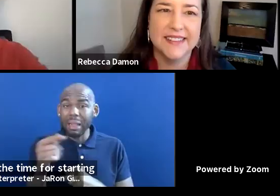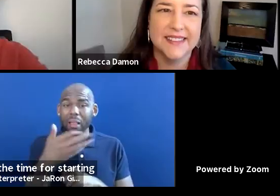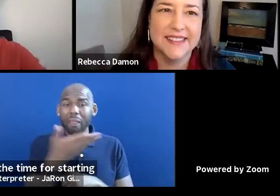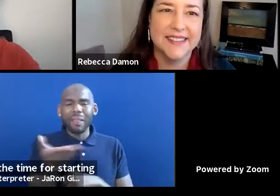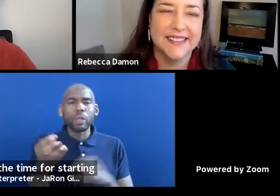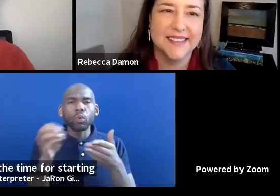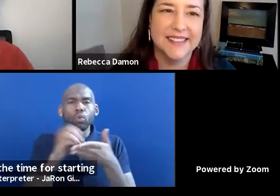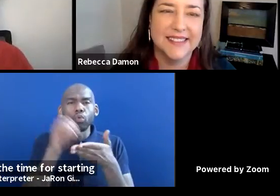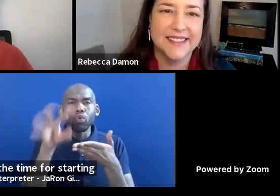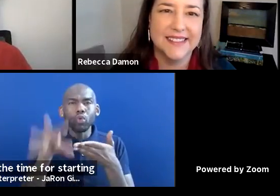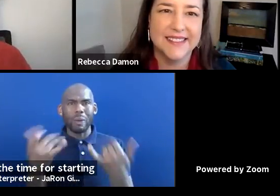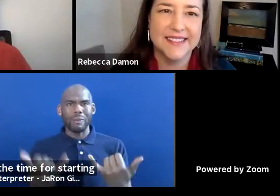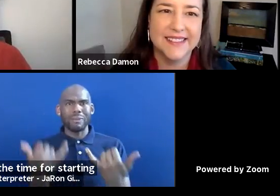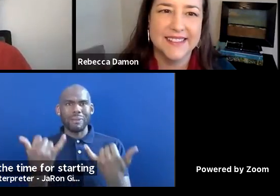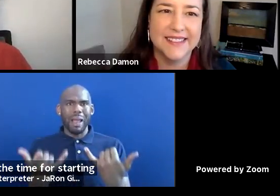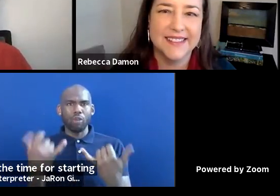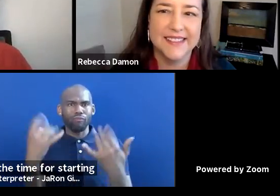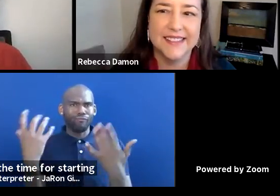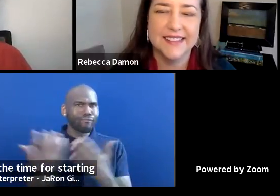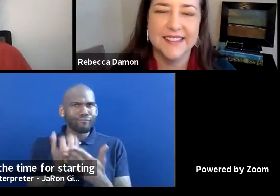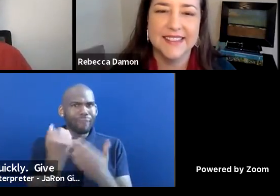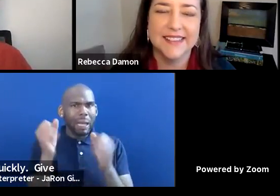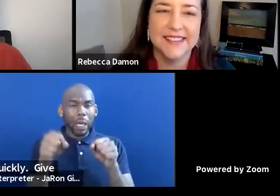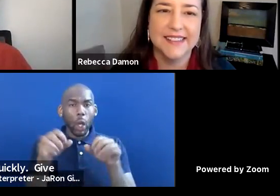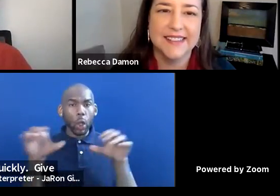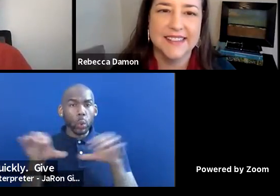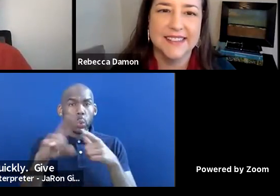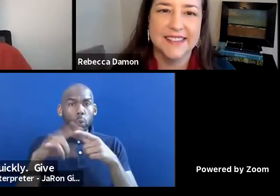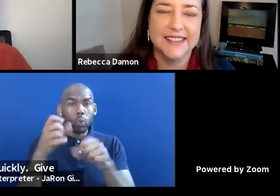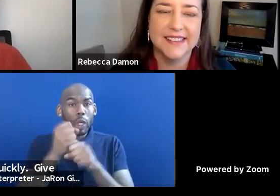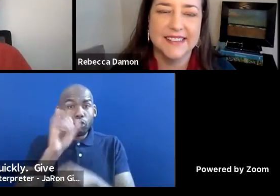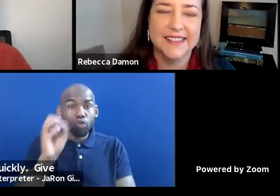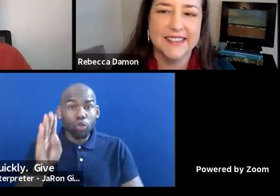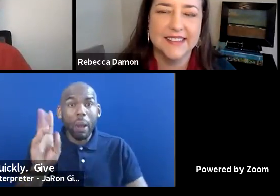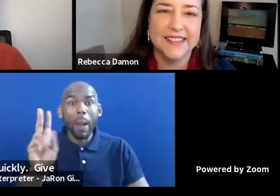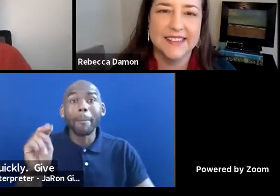doing right now to help get them get a job. Nina, go ahead.